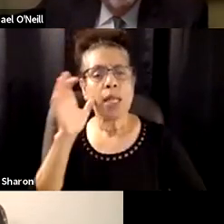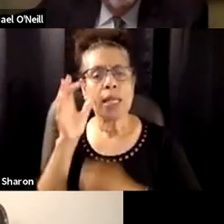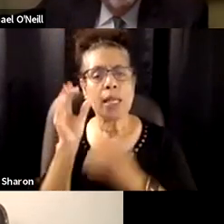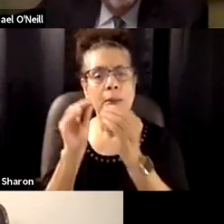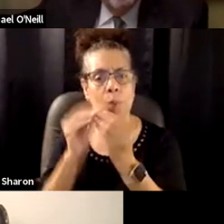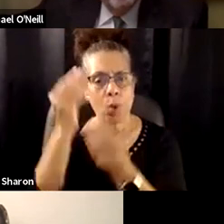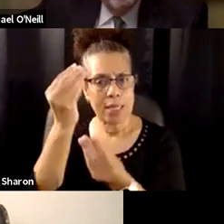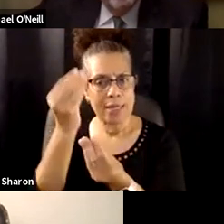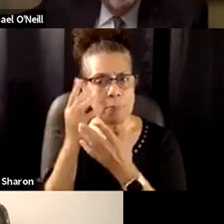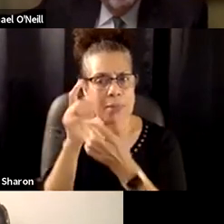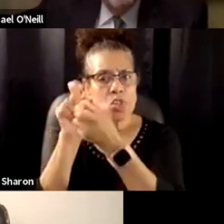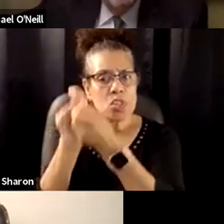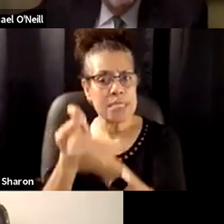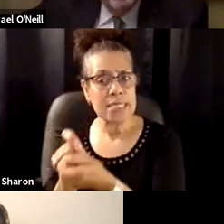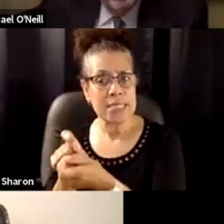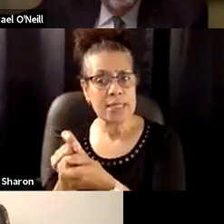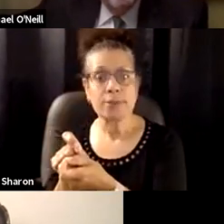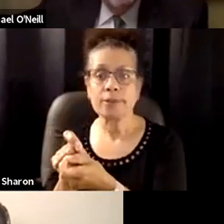please thank you